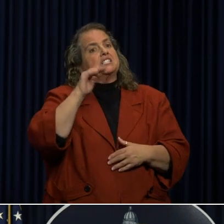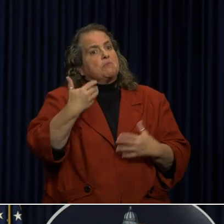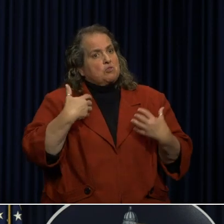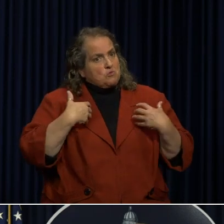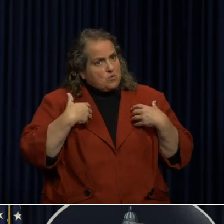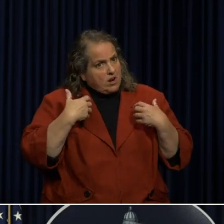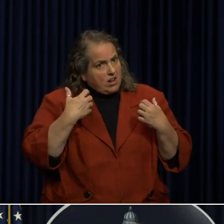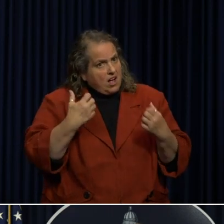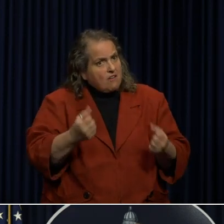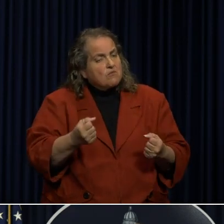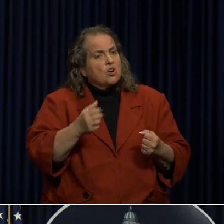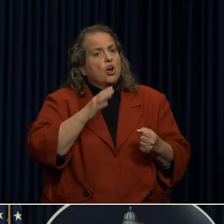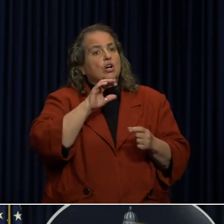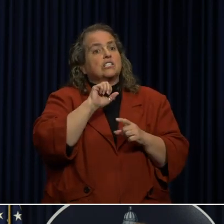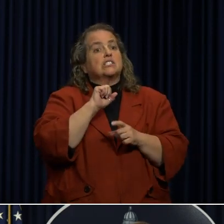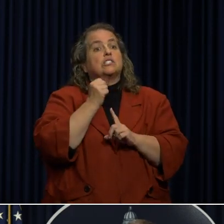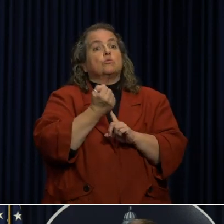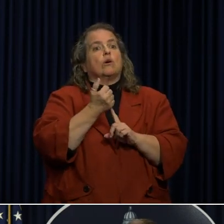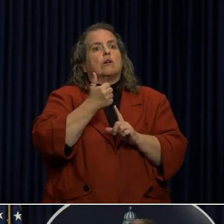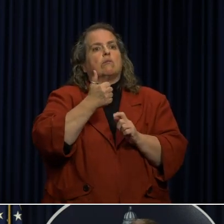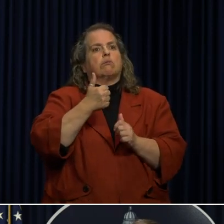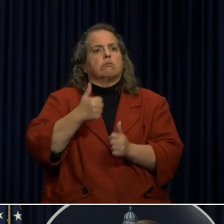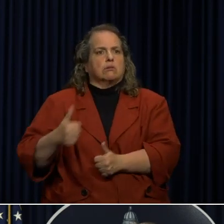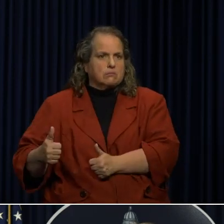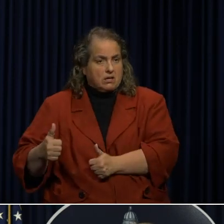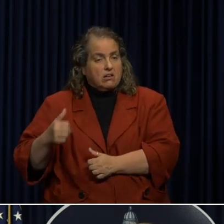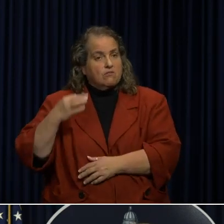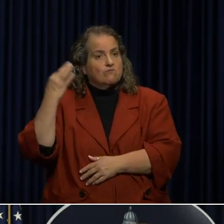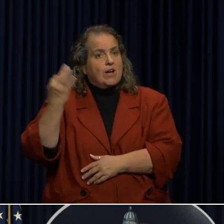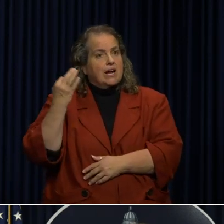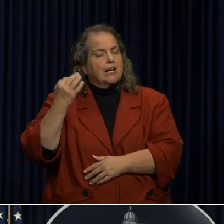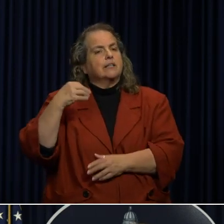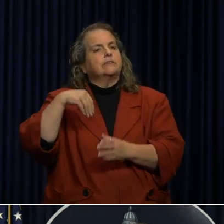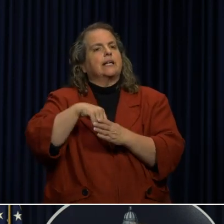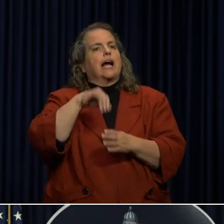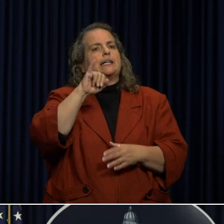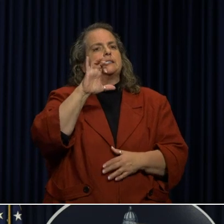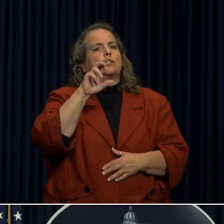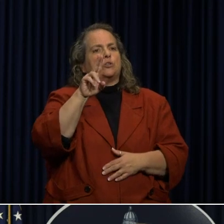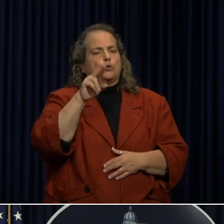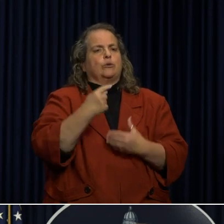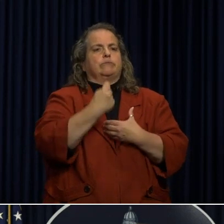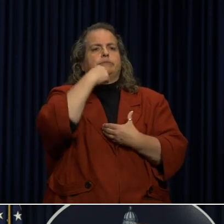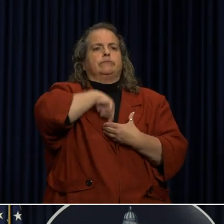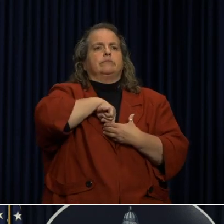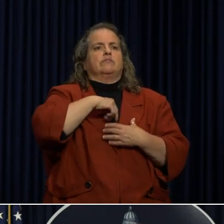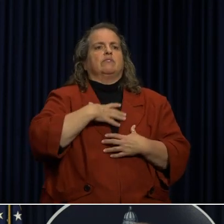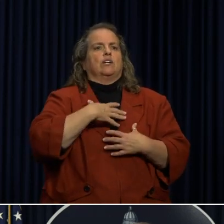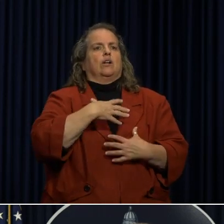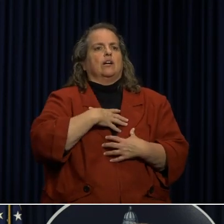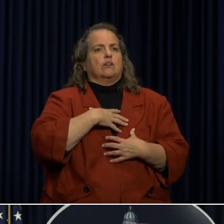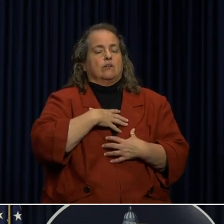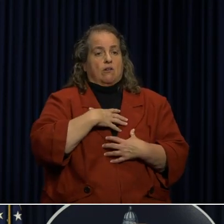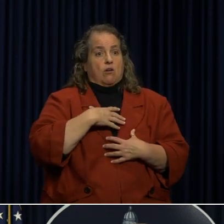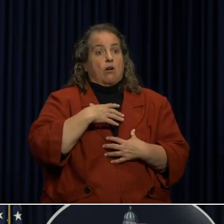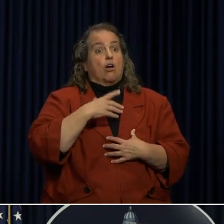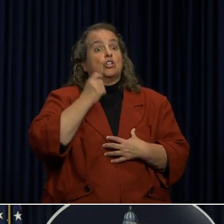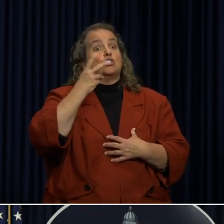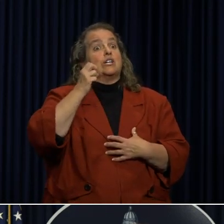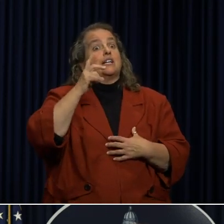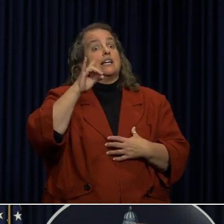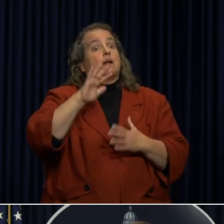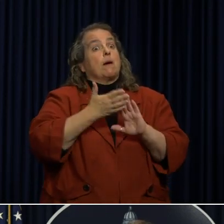But her situation declined, and by Friday, she was in the ICU on a ventilator. Patsy rallied and was able to come off the ventilator a week